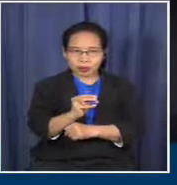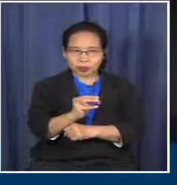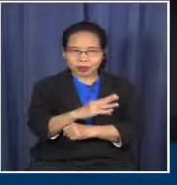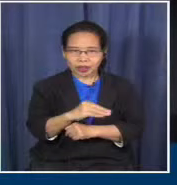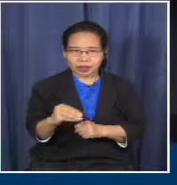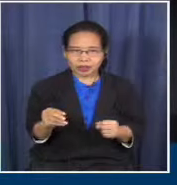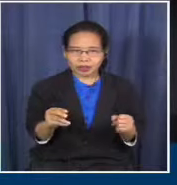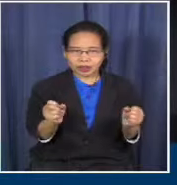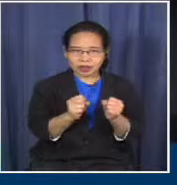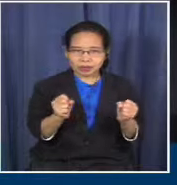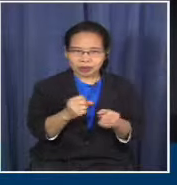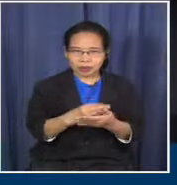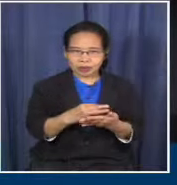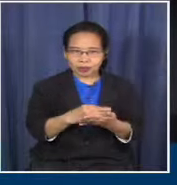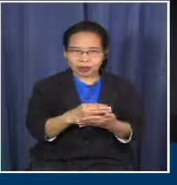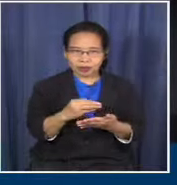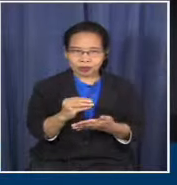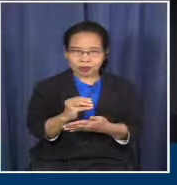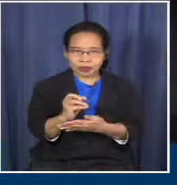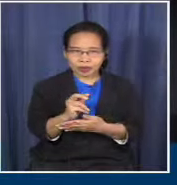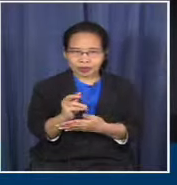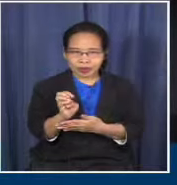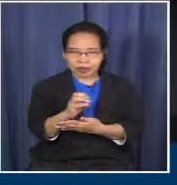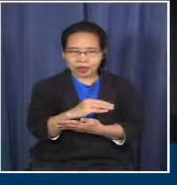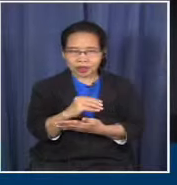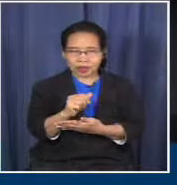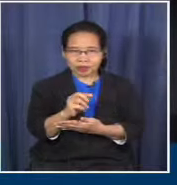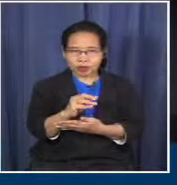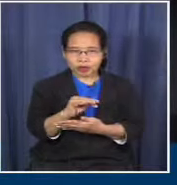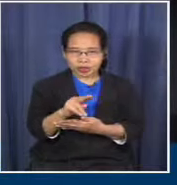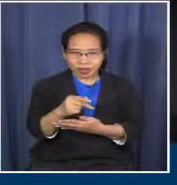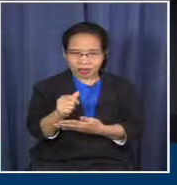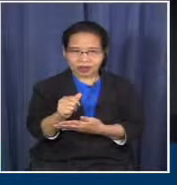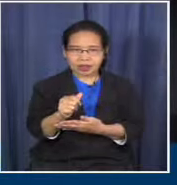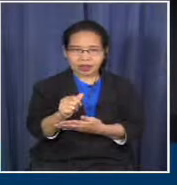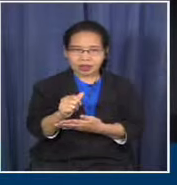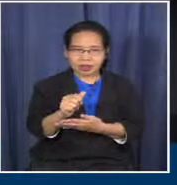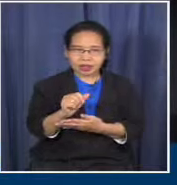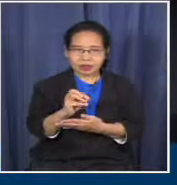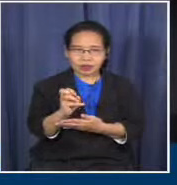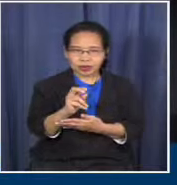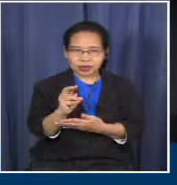helium. And small amounts of methane and ammonia.